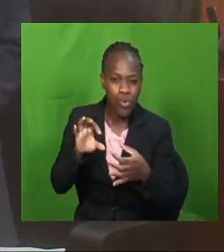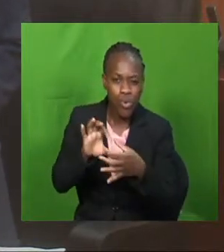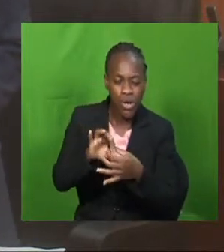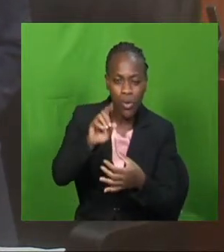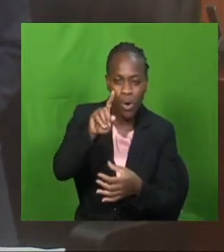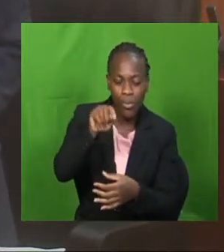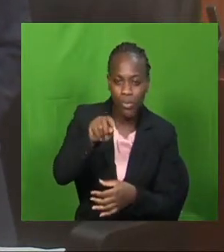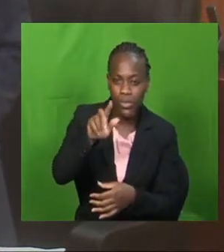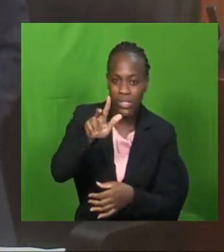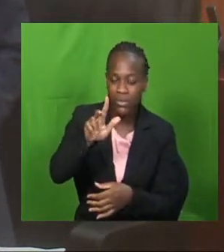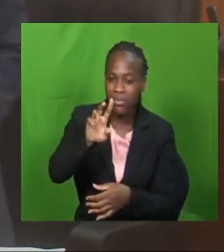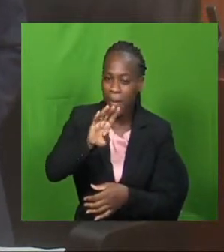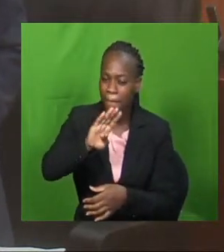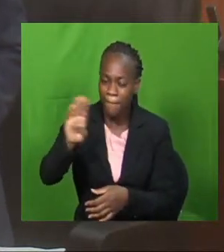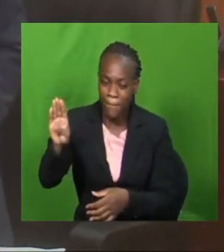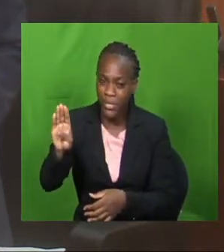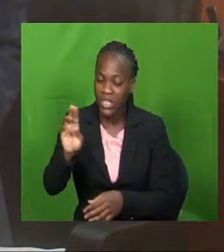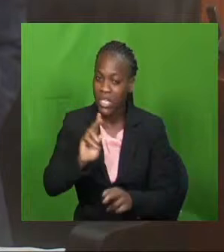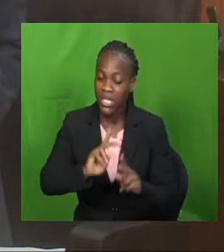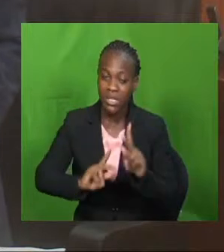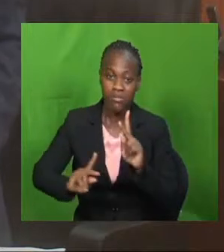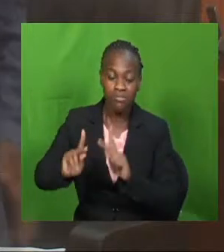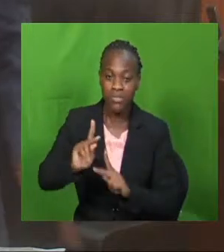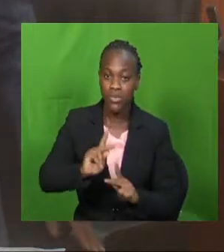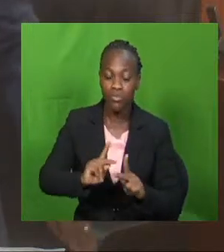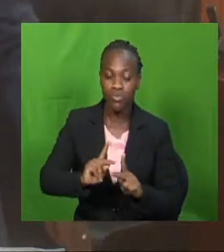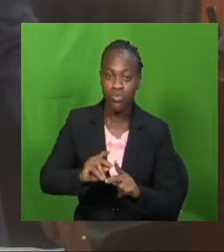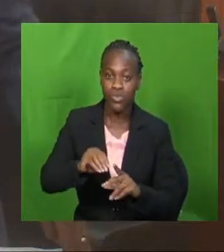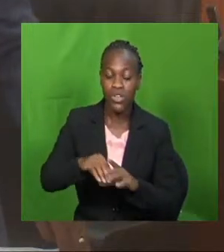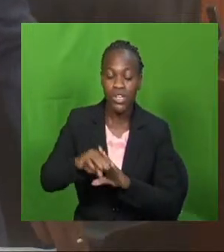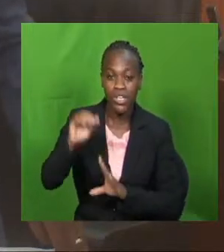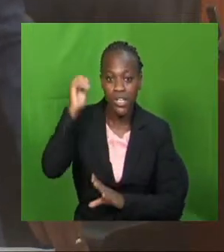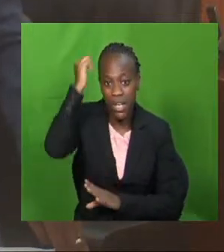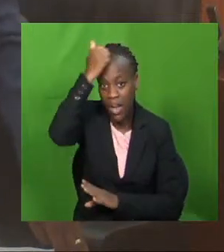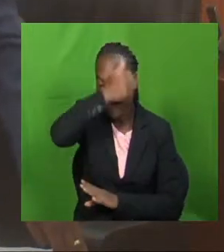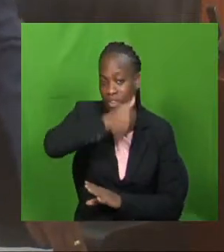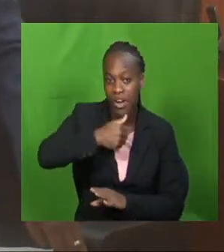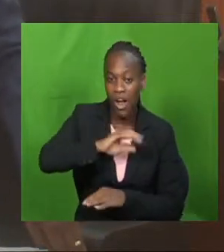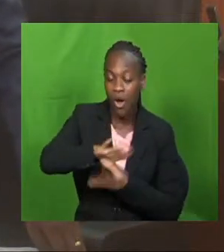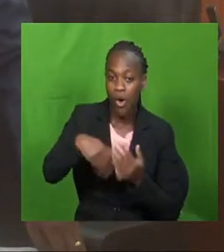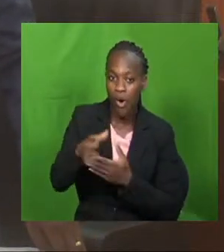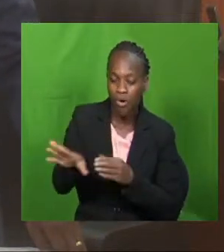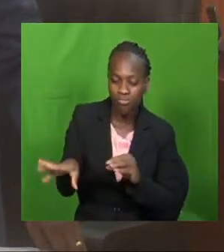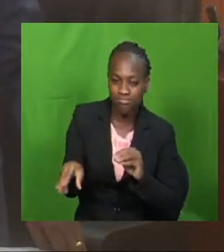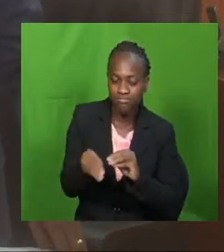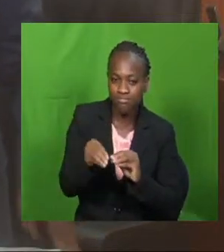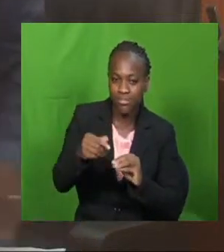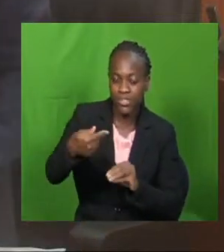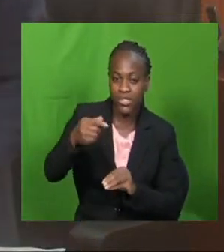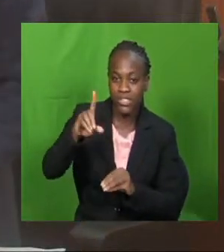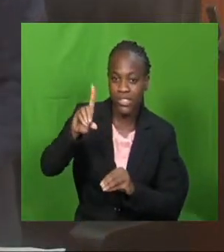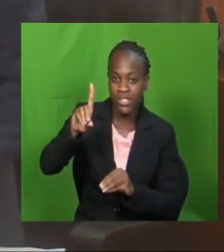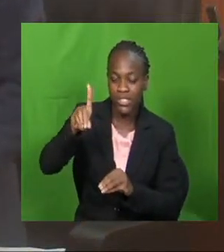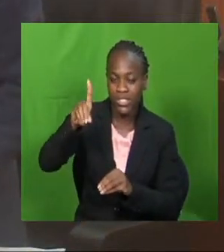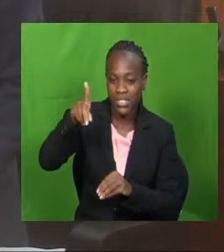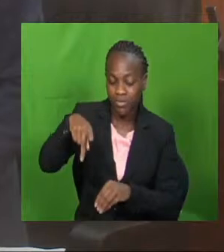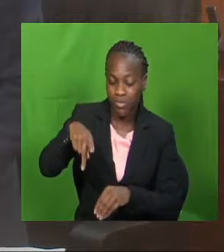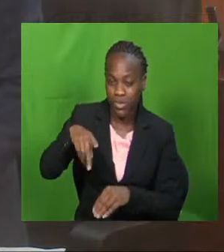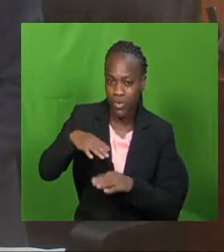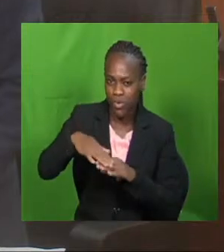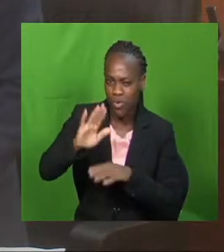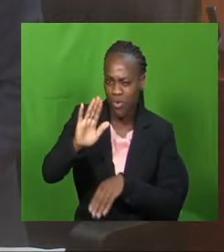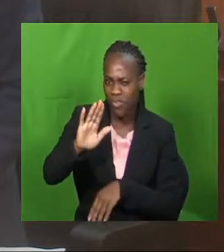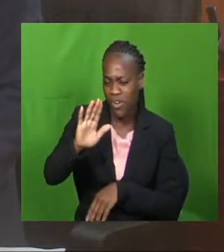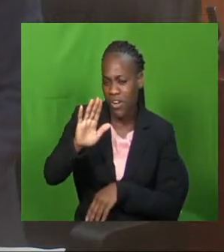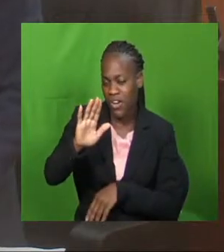billion people across the continent with a combined GDP estimated at over